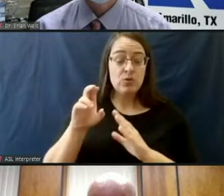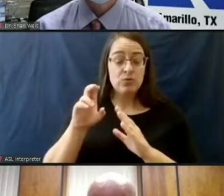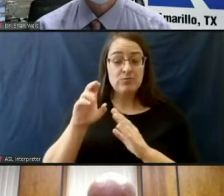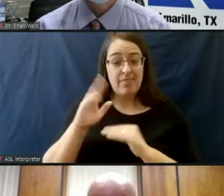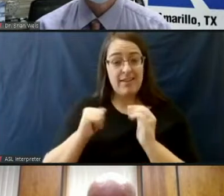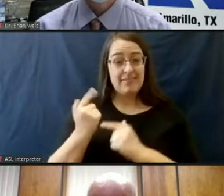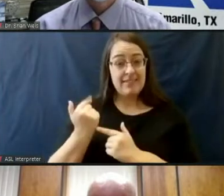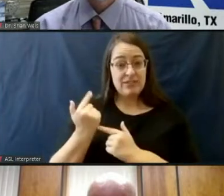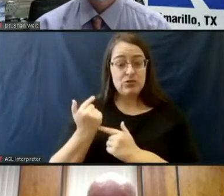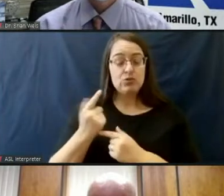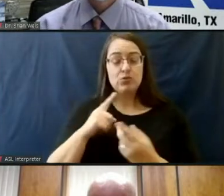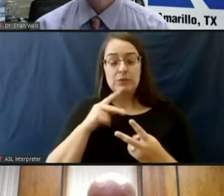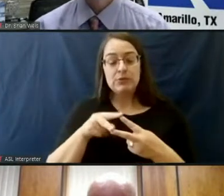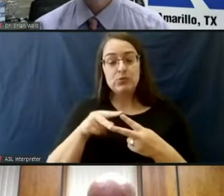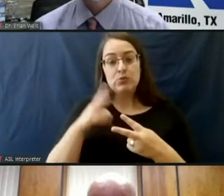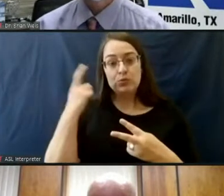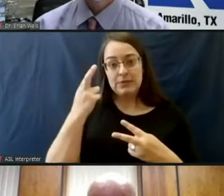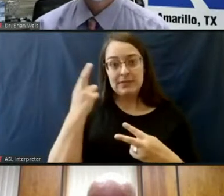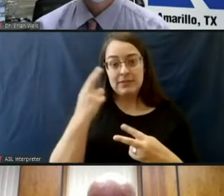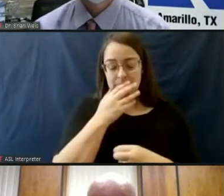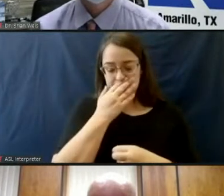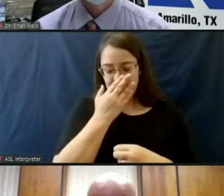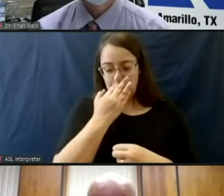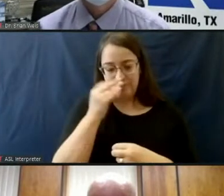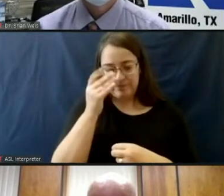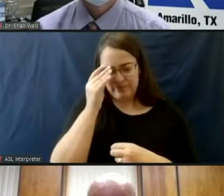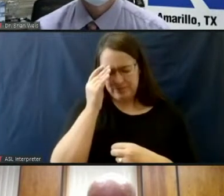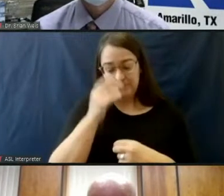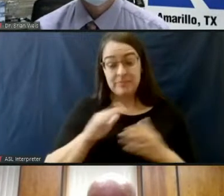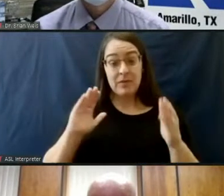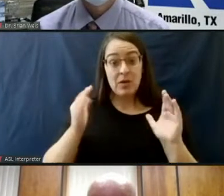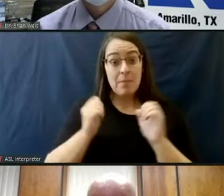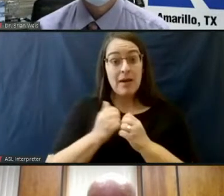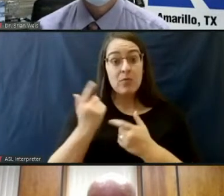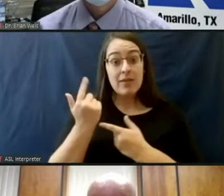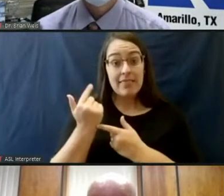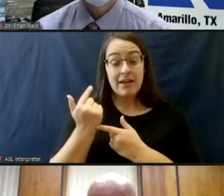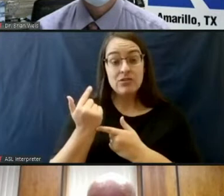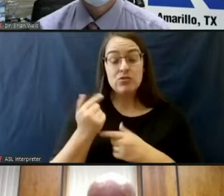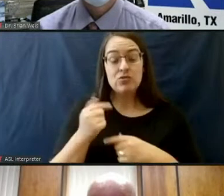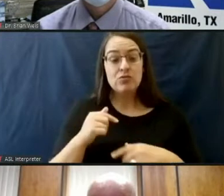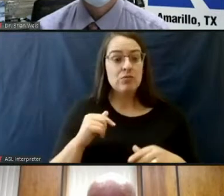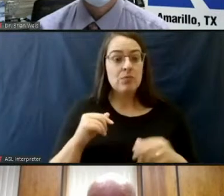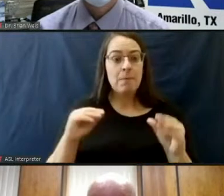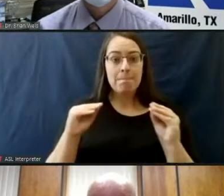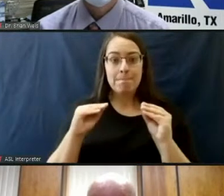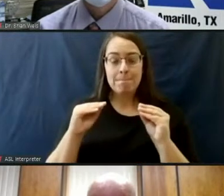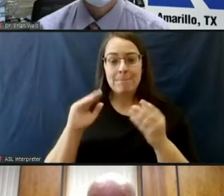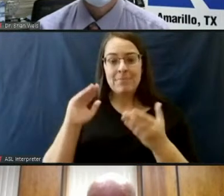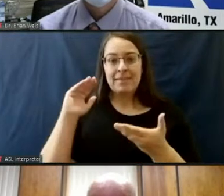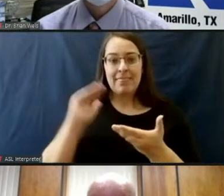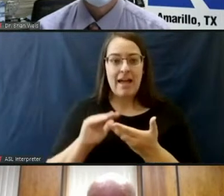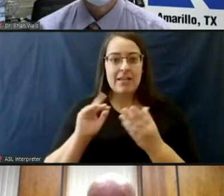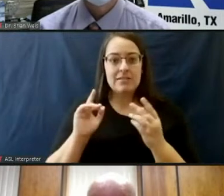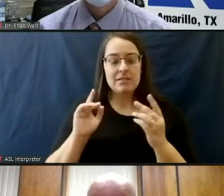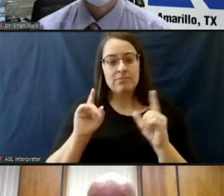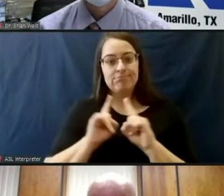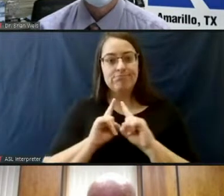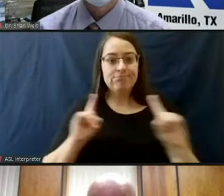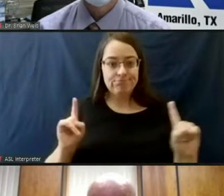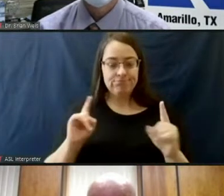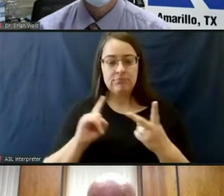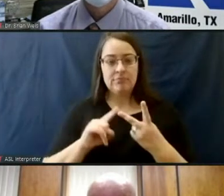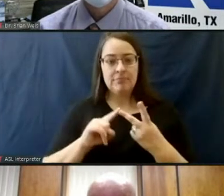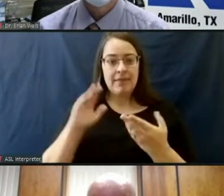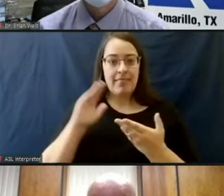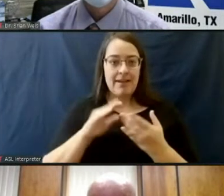two reasons for that. One of them is that compared to last year, again, there's just a lot less social distancing and less mask wearing